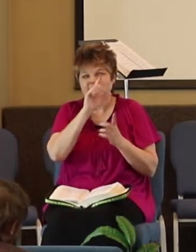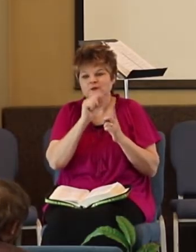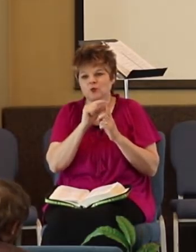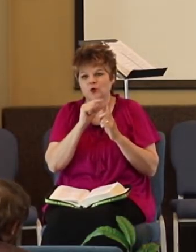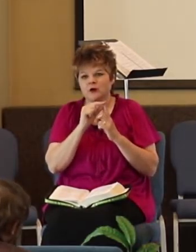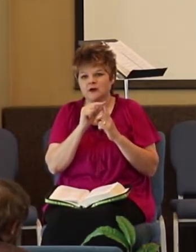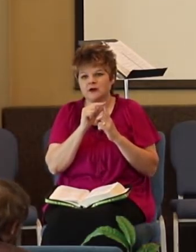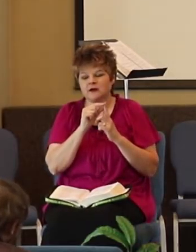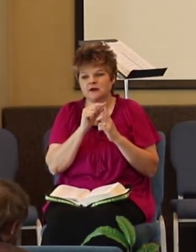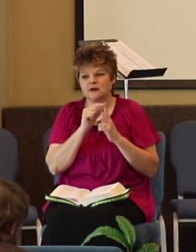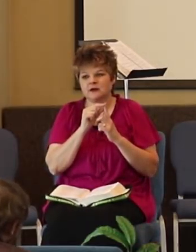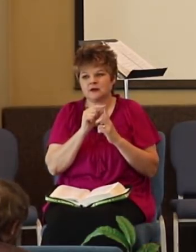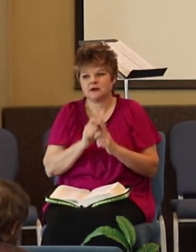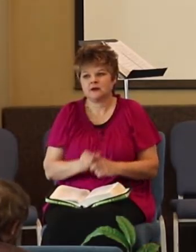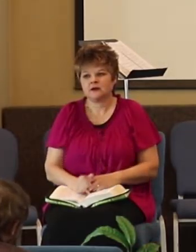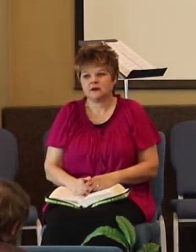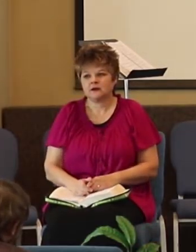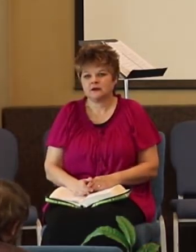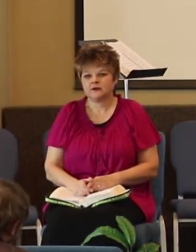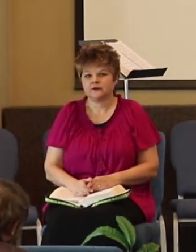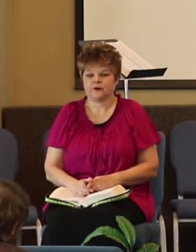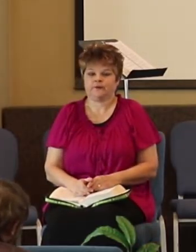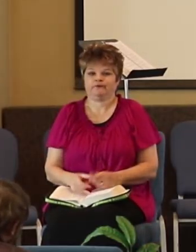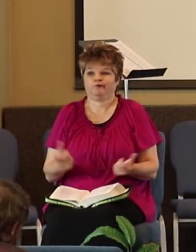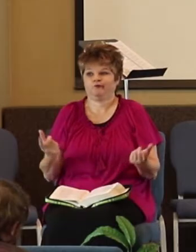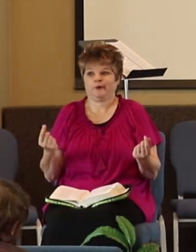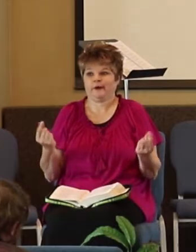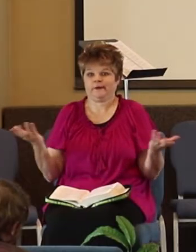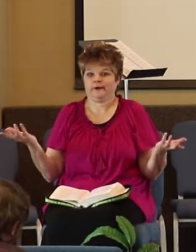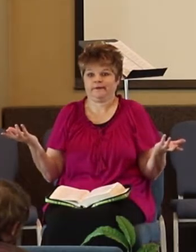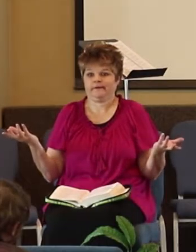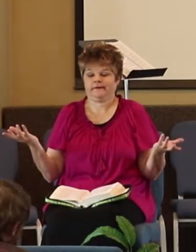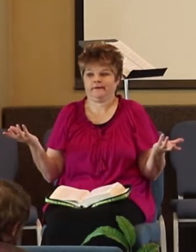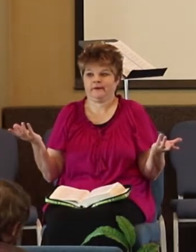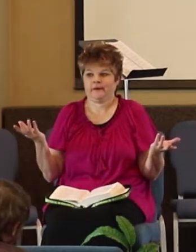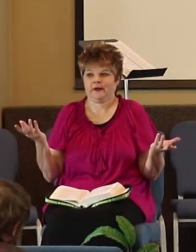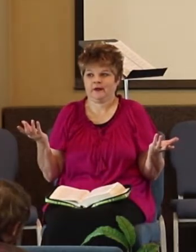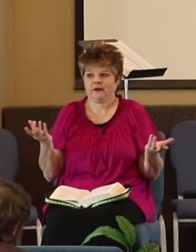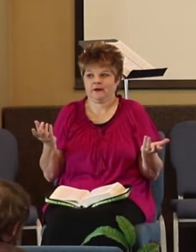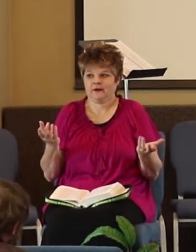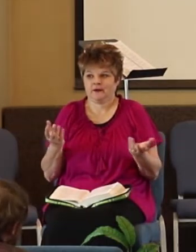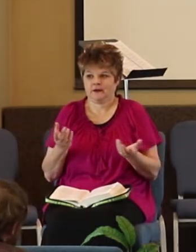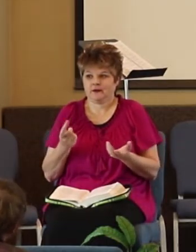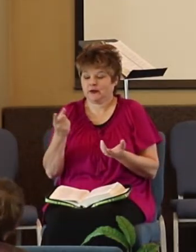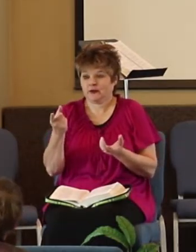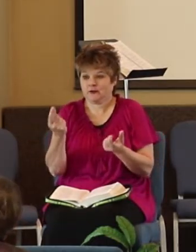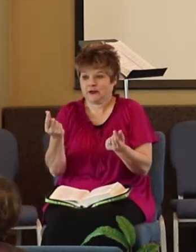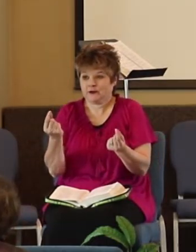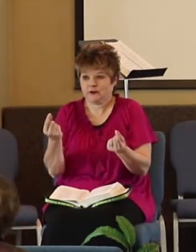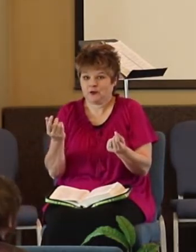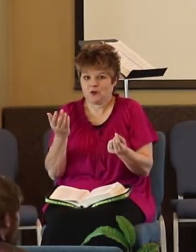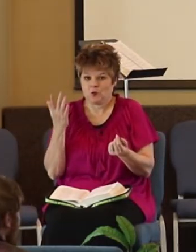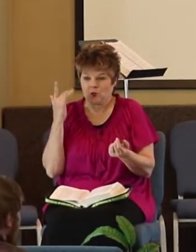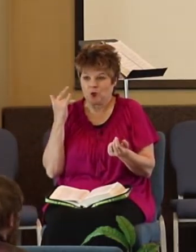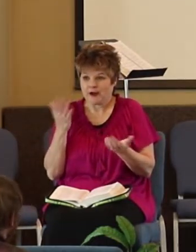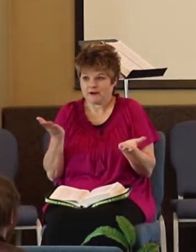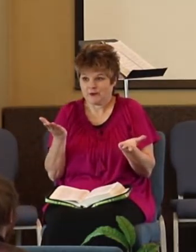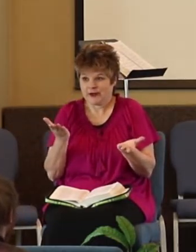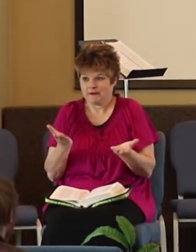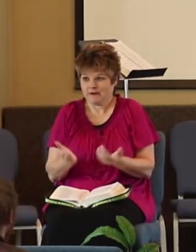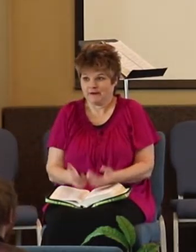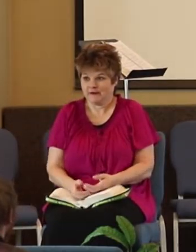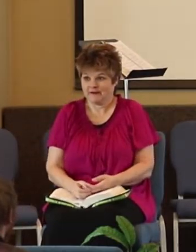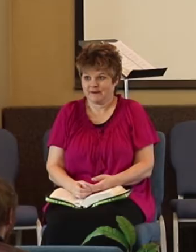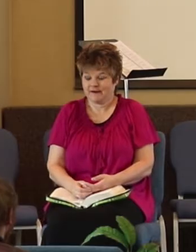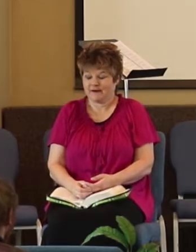word. So what am I doing here? What are you doing here? What are you here for?